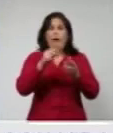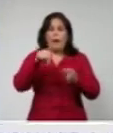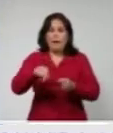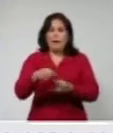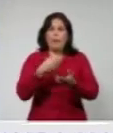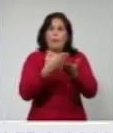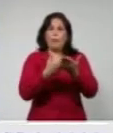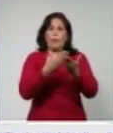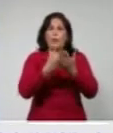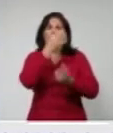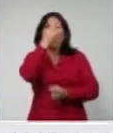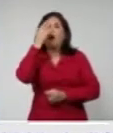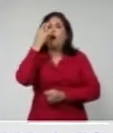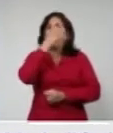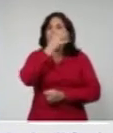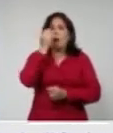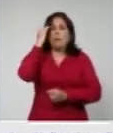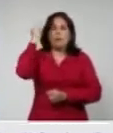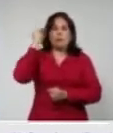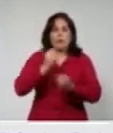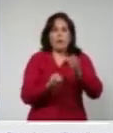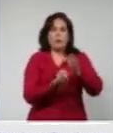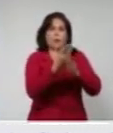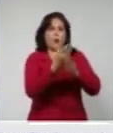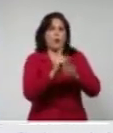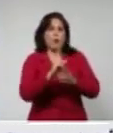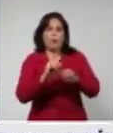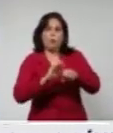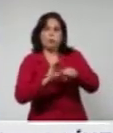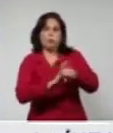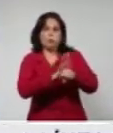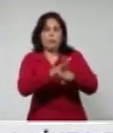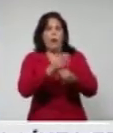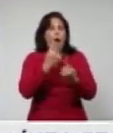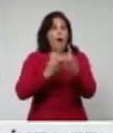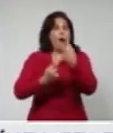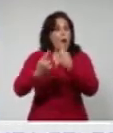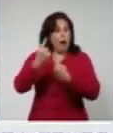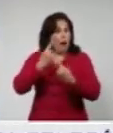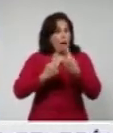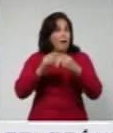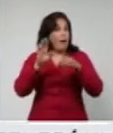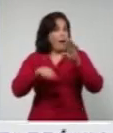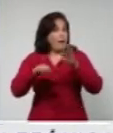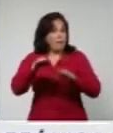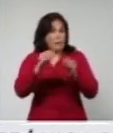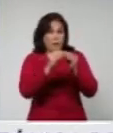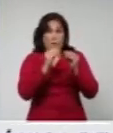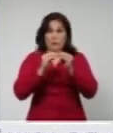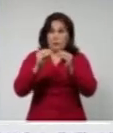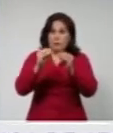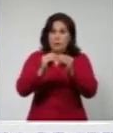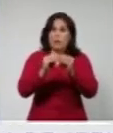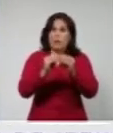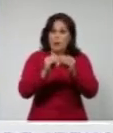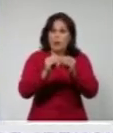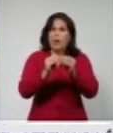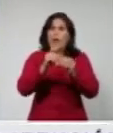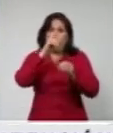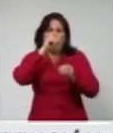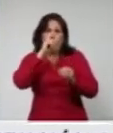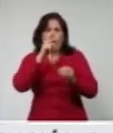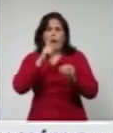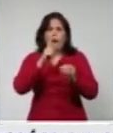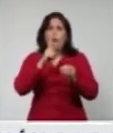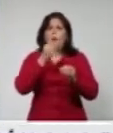Sometimes a confirmed case contact is an elderly person or a person suffering from